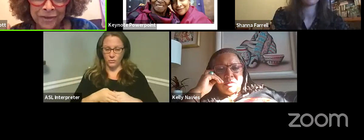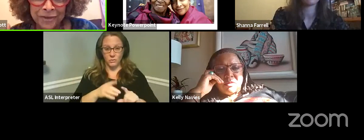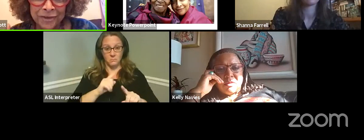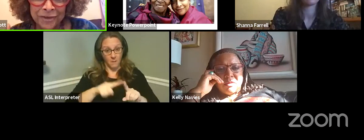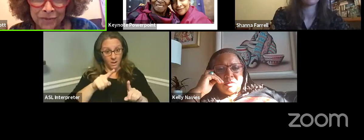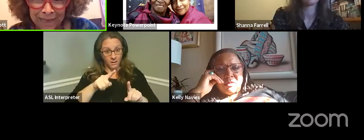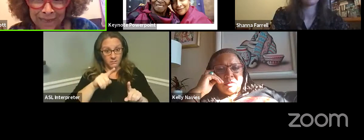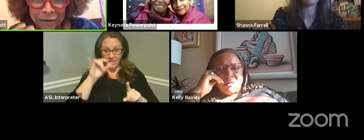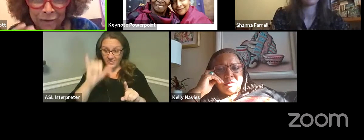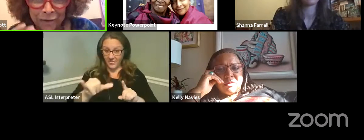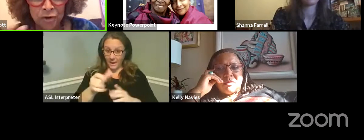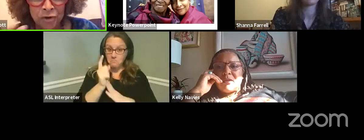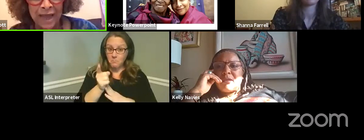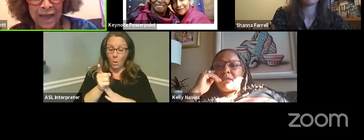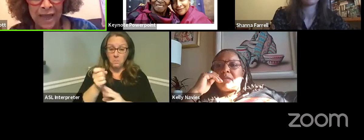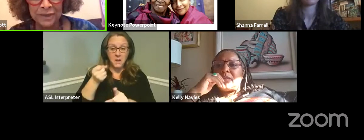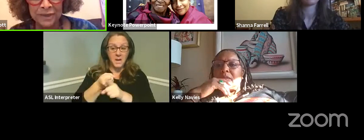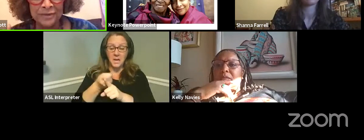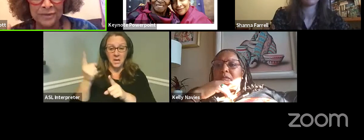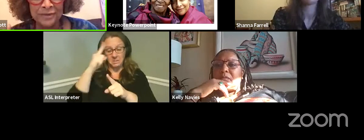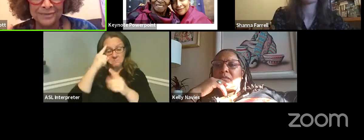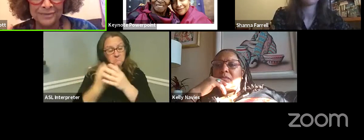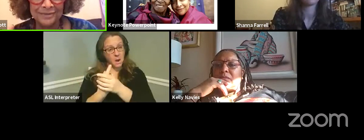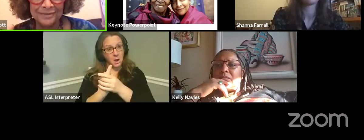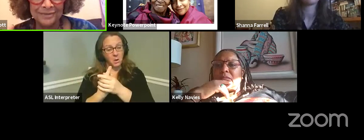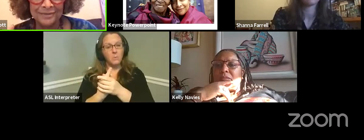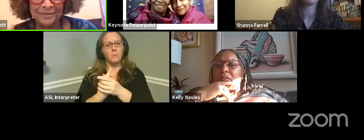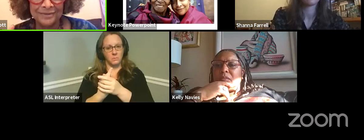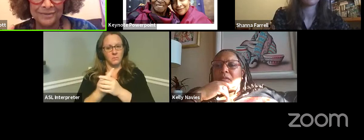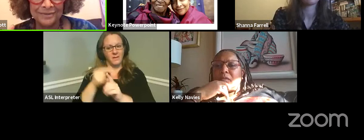that's the kind of story I will tell.